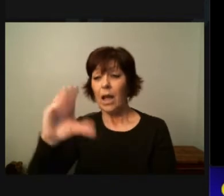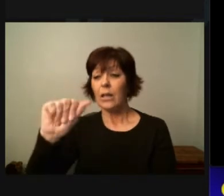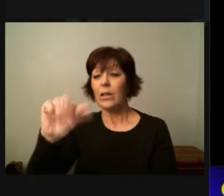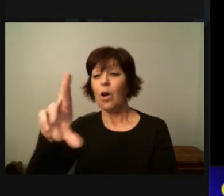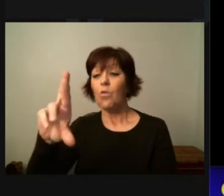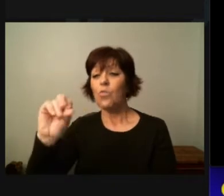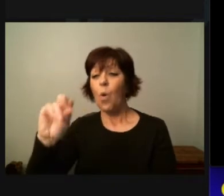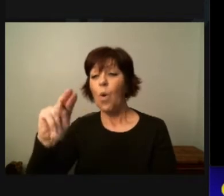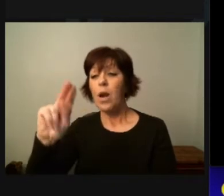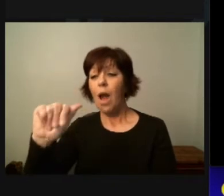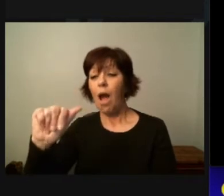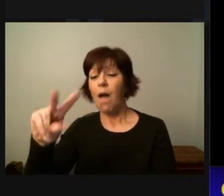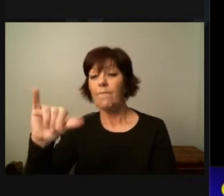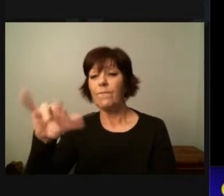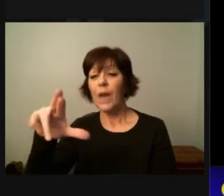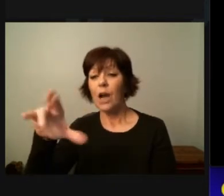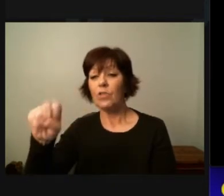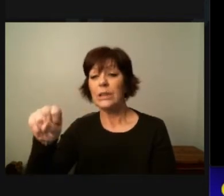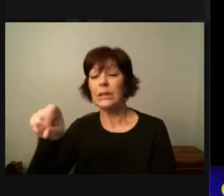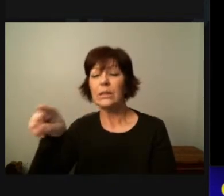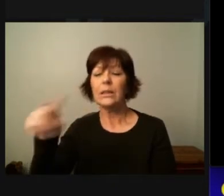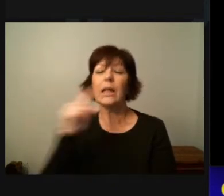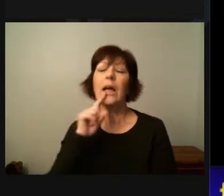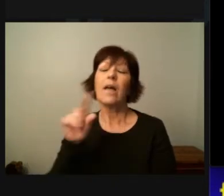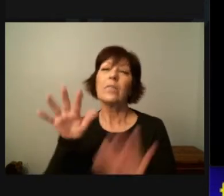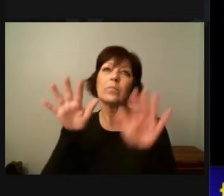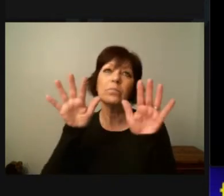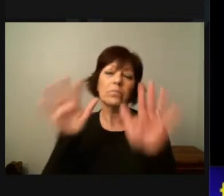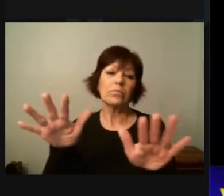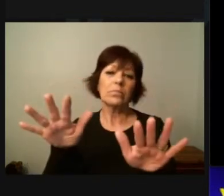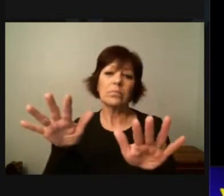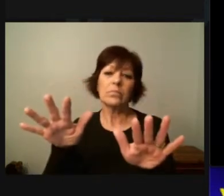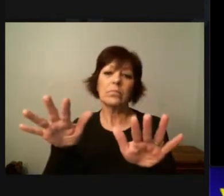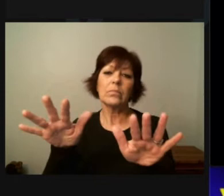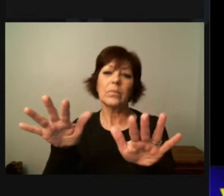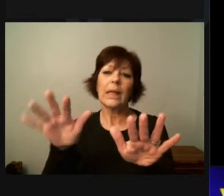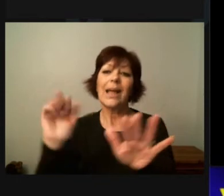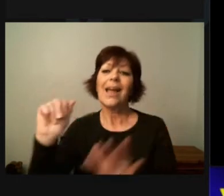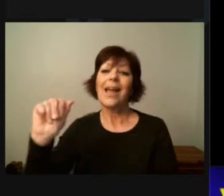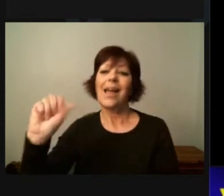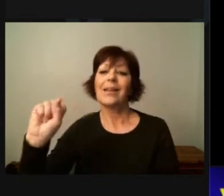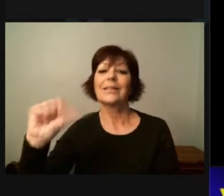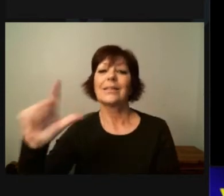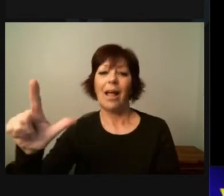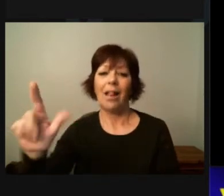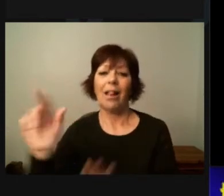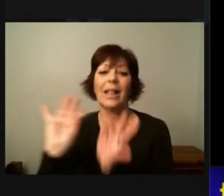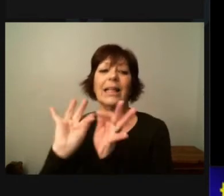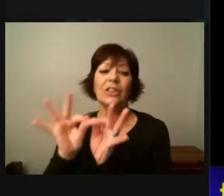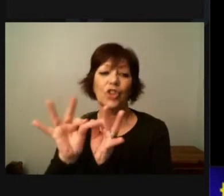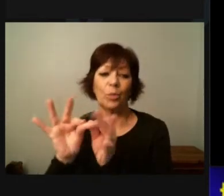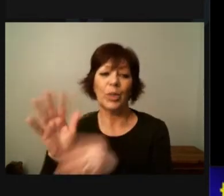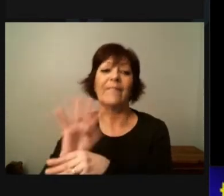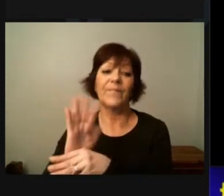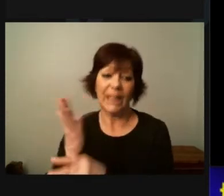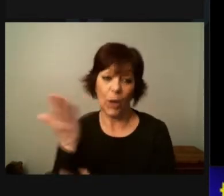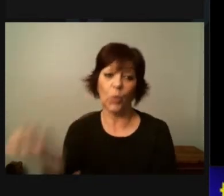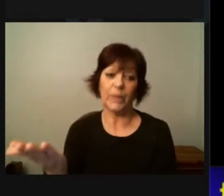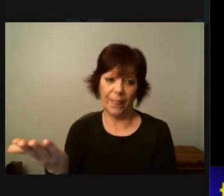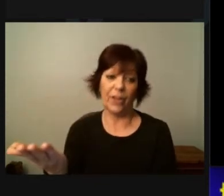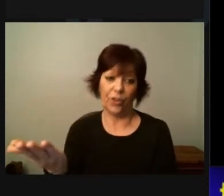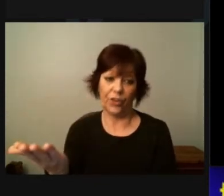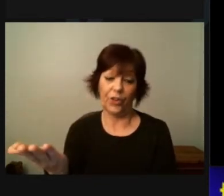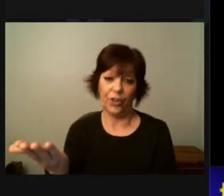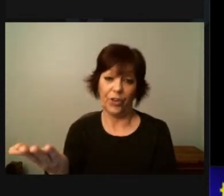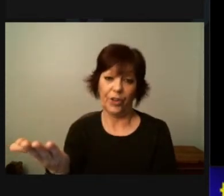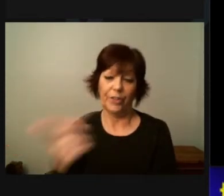cdc.gov/coronavirus, they have an incredible set of ASL interpreted videos that